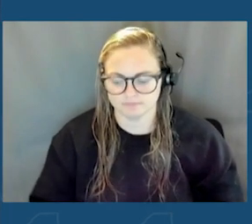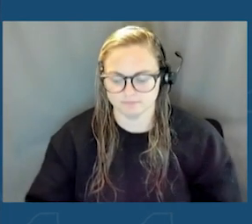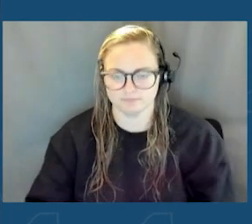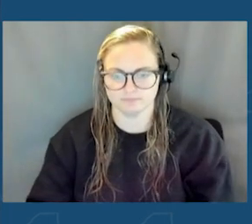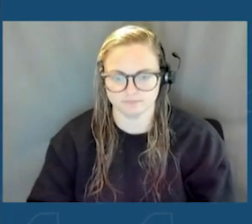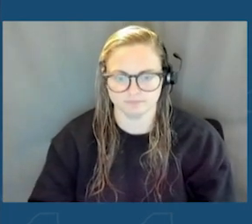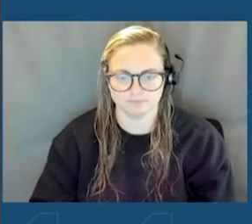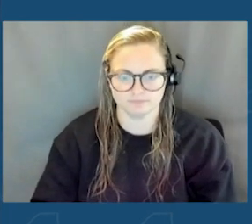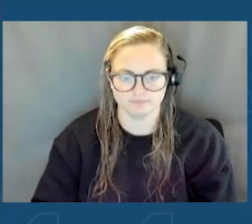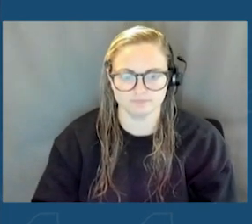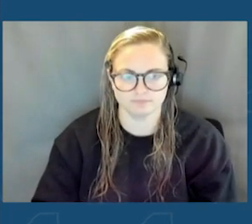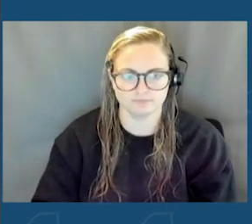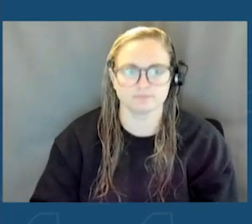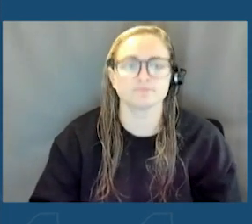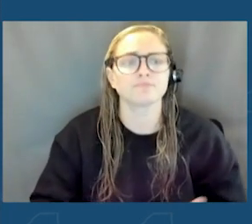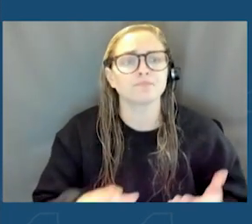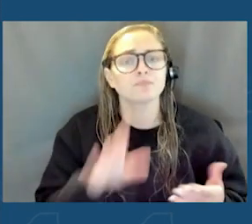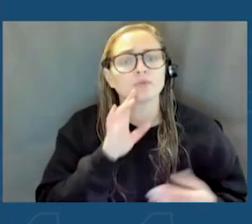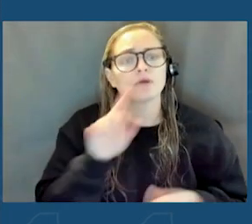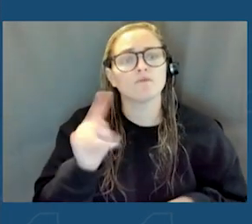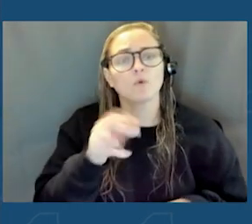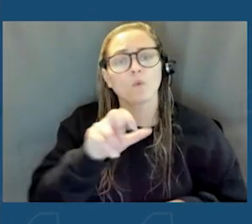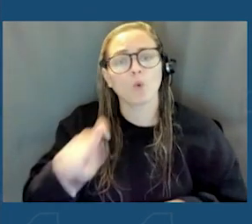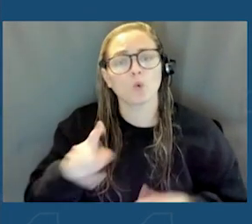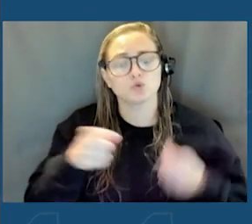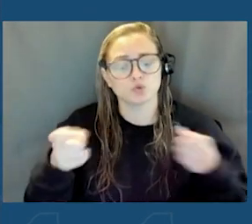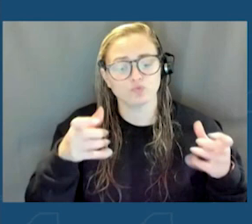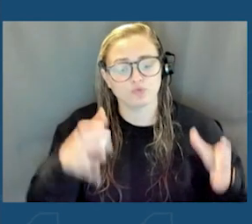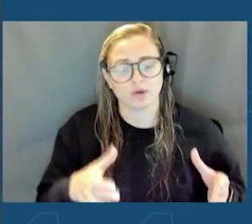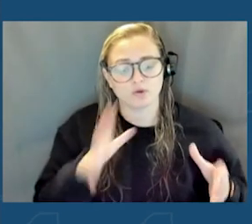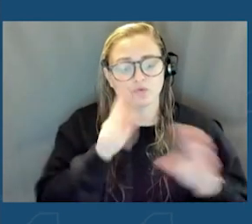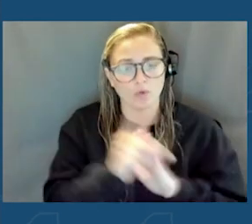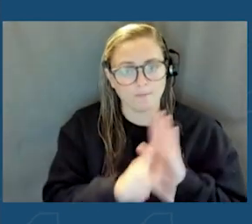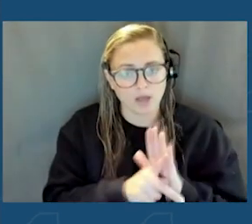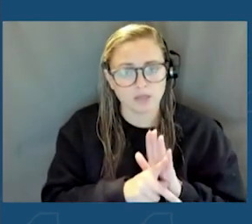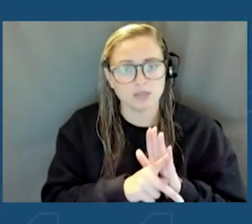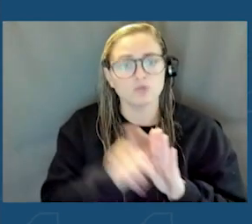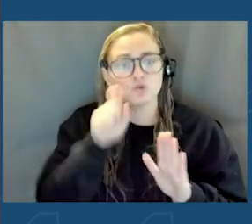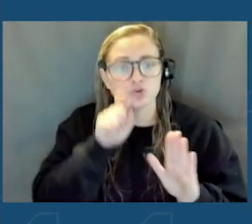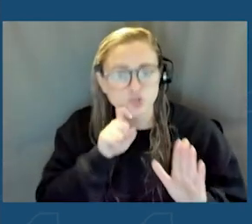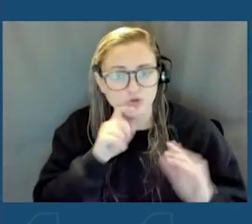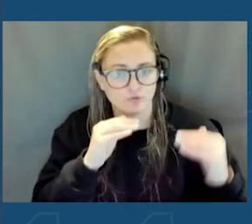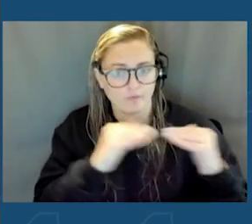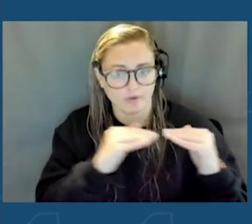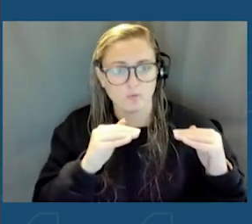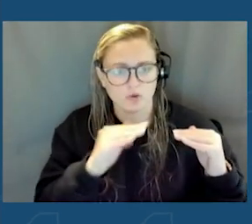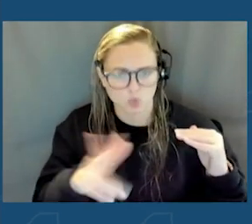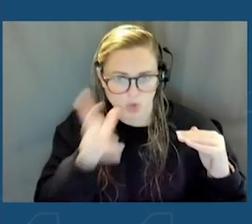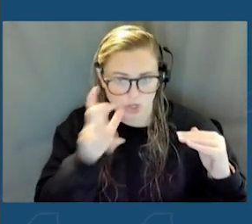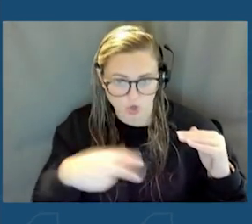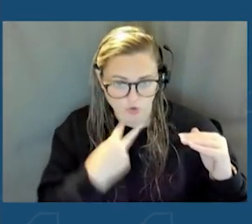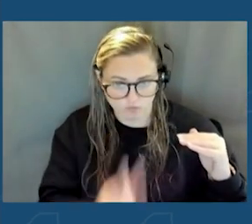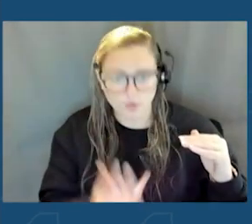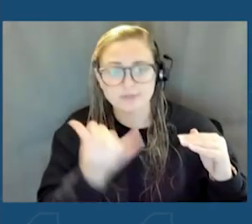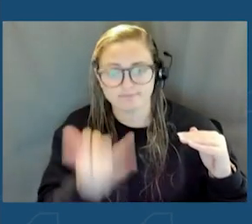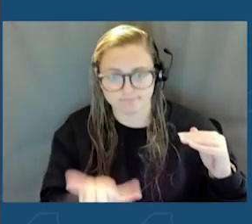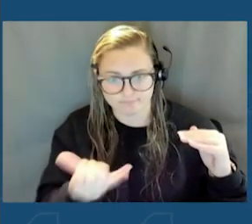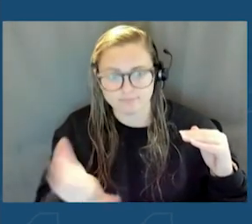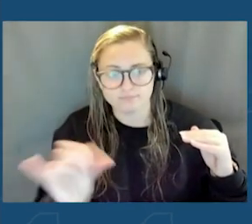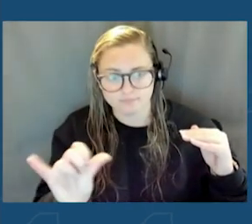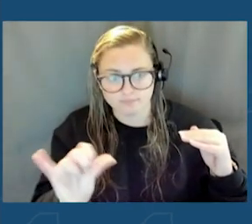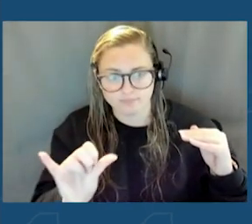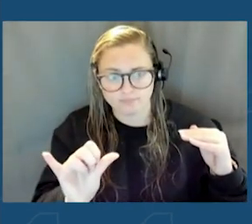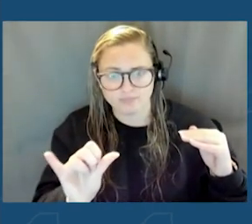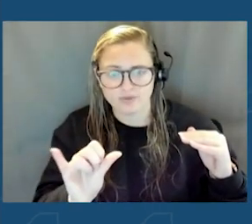Quadira Coles is the Deputy Director of Policy for Girls for Gender Equity. I want to thank her you'll hear her voices, for putting a